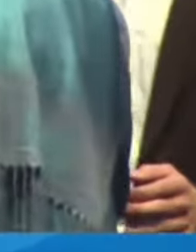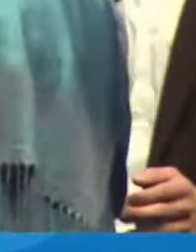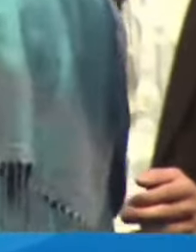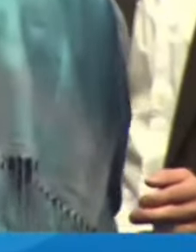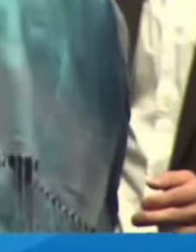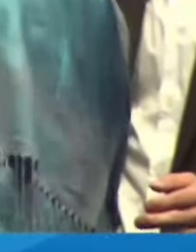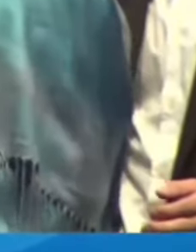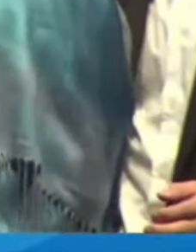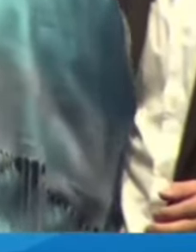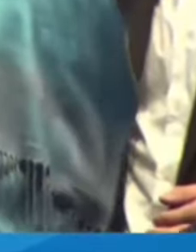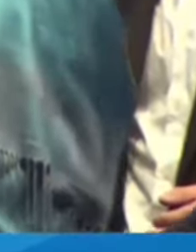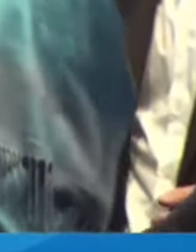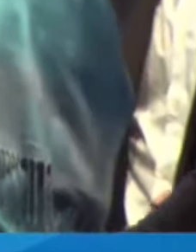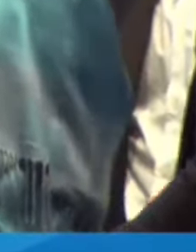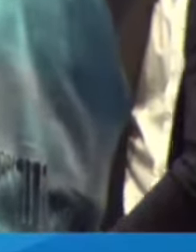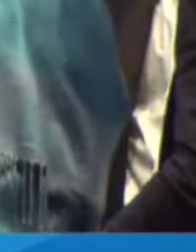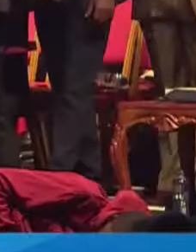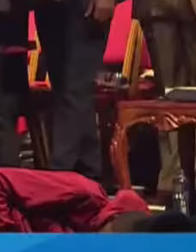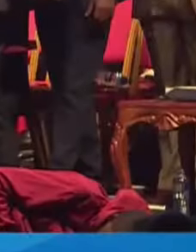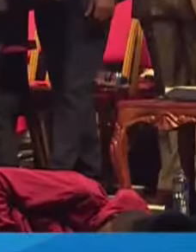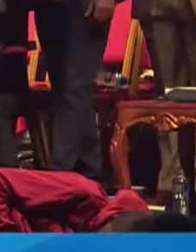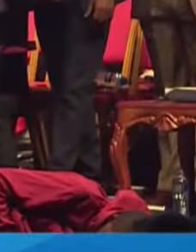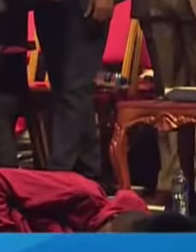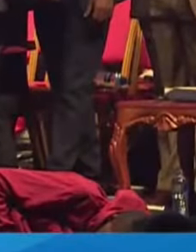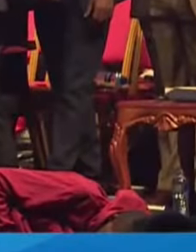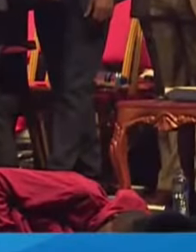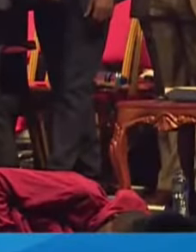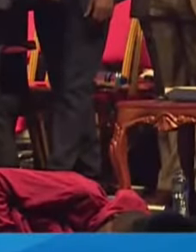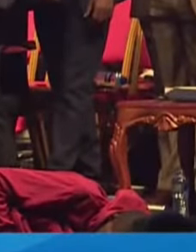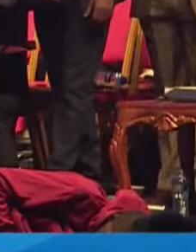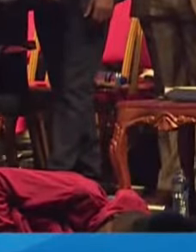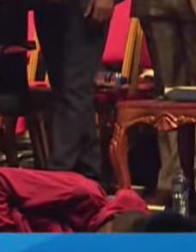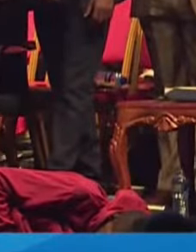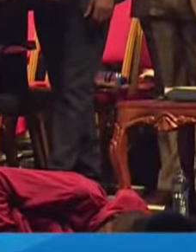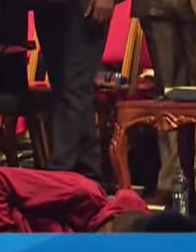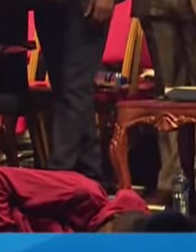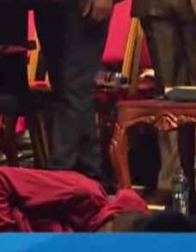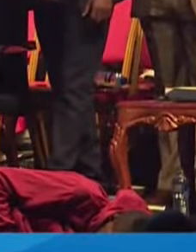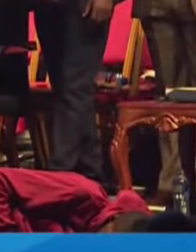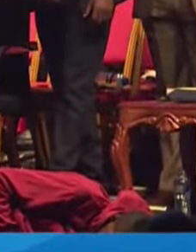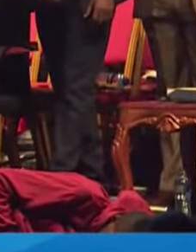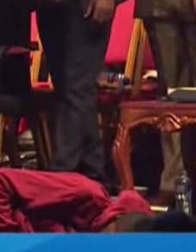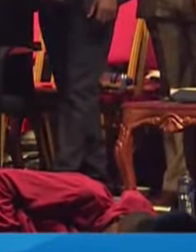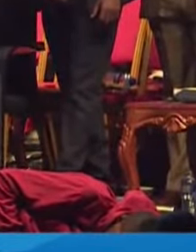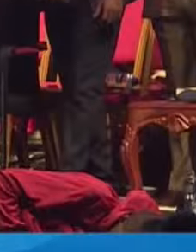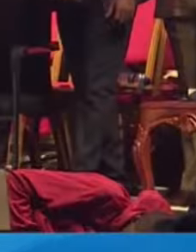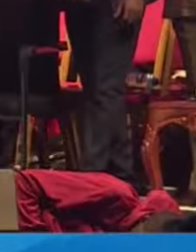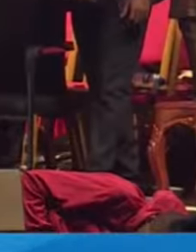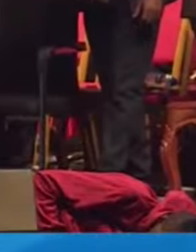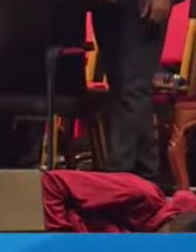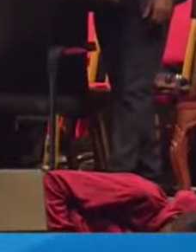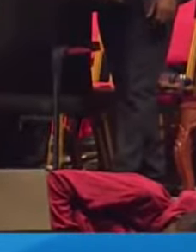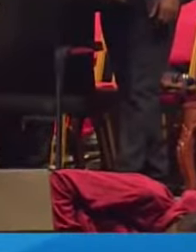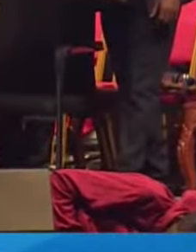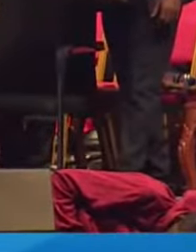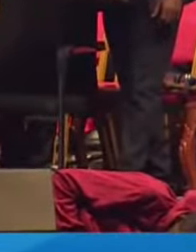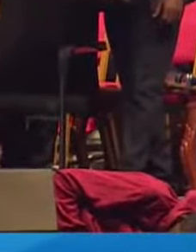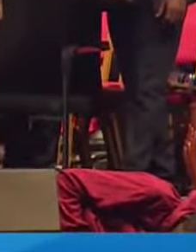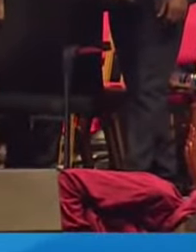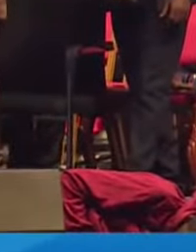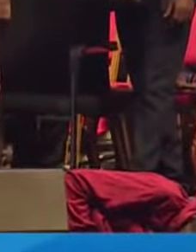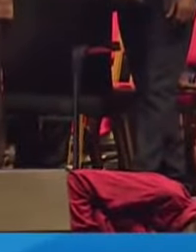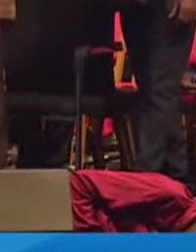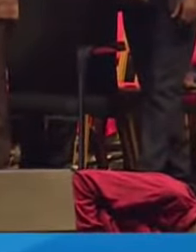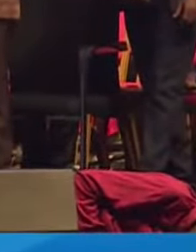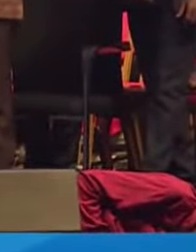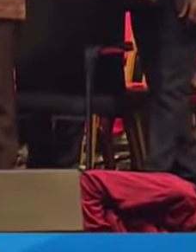healing perfect healing in the mighty name of Jesus in the mighty name